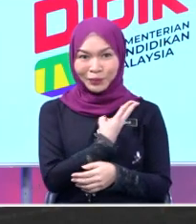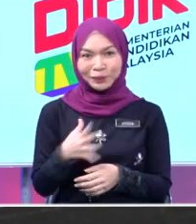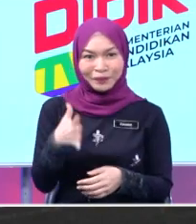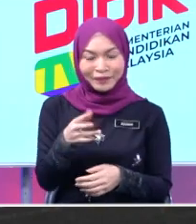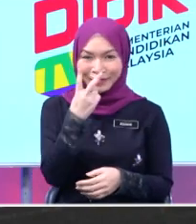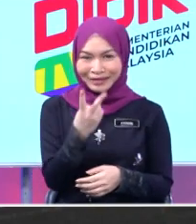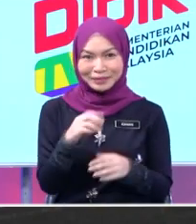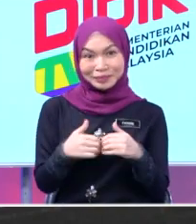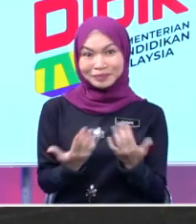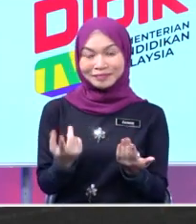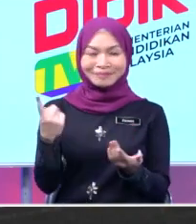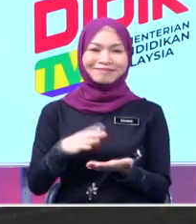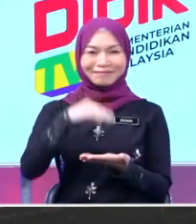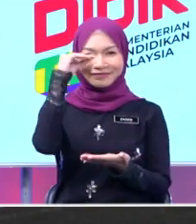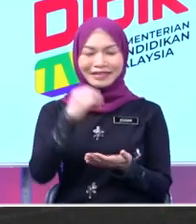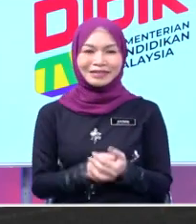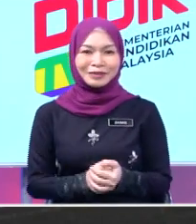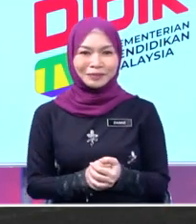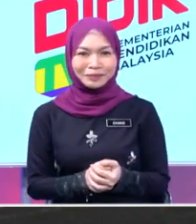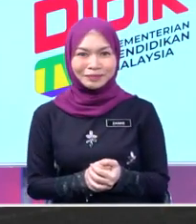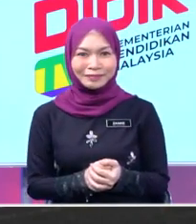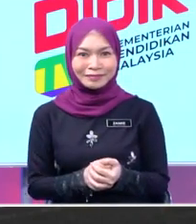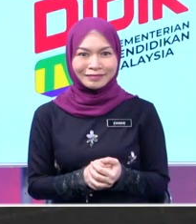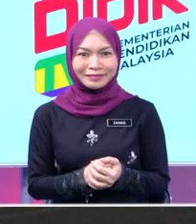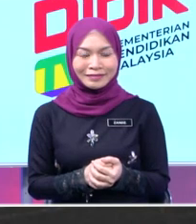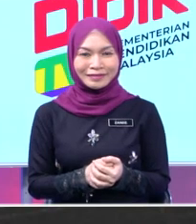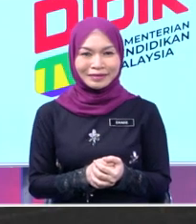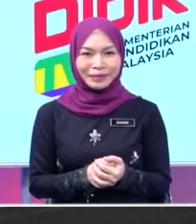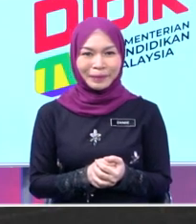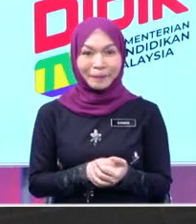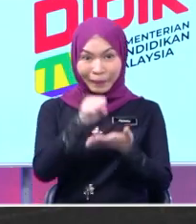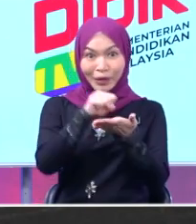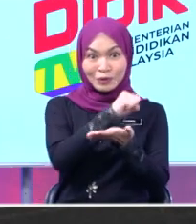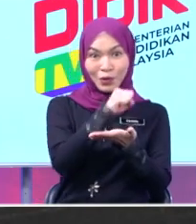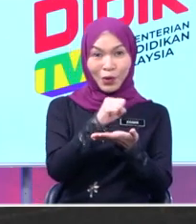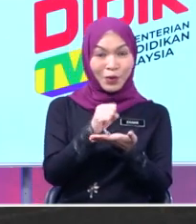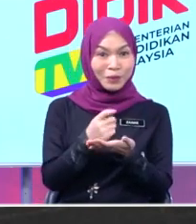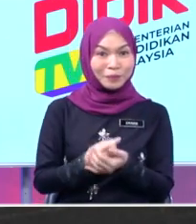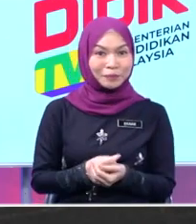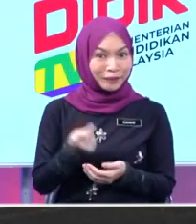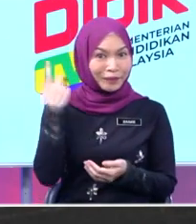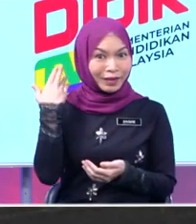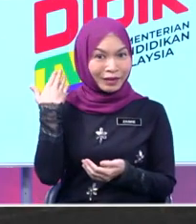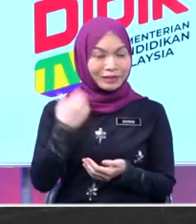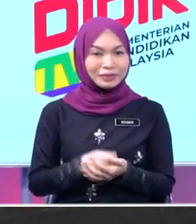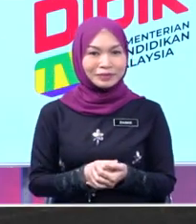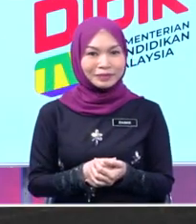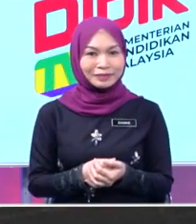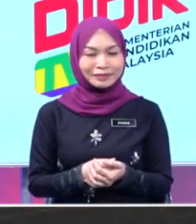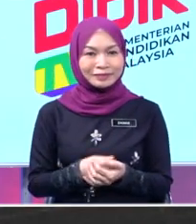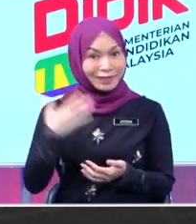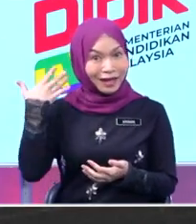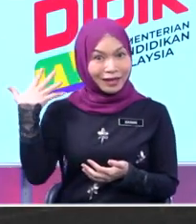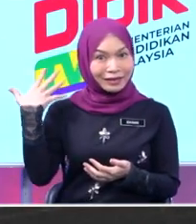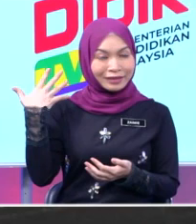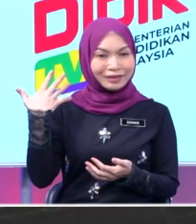what does the song that we heard earlier have to do with today's lesson? Yes, that's correct. It's actually one of my favorite songs. It's Hijau by